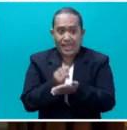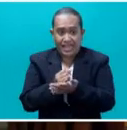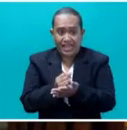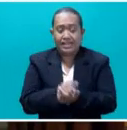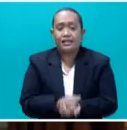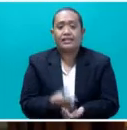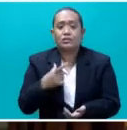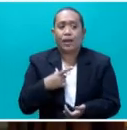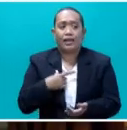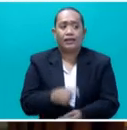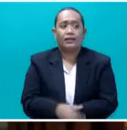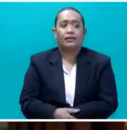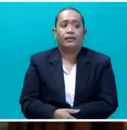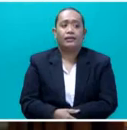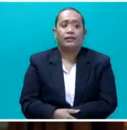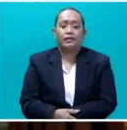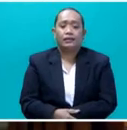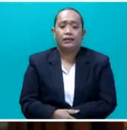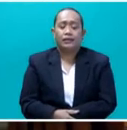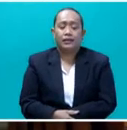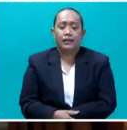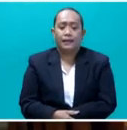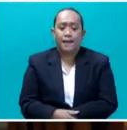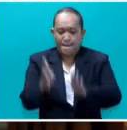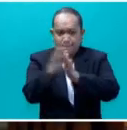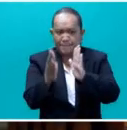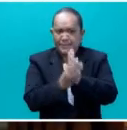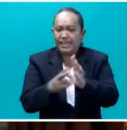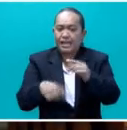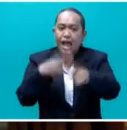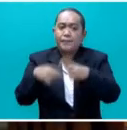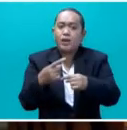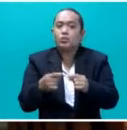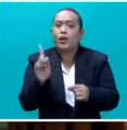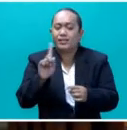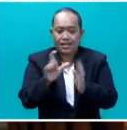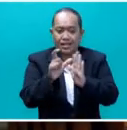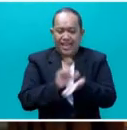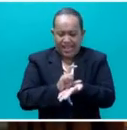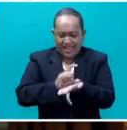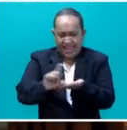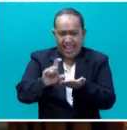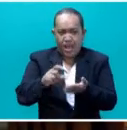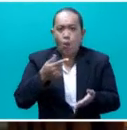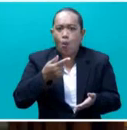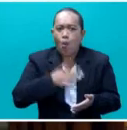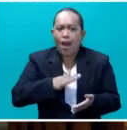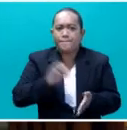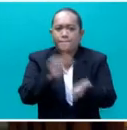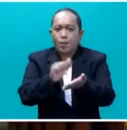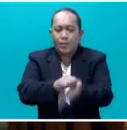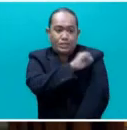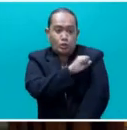information of the House, the proposed bill will drive substantial changes and clarity in terms of strengthening and modernizing the Department